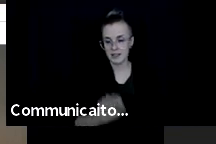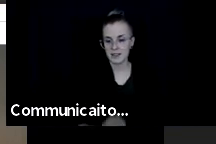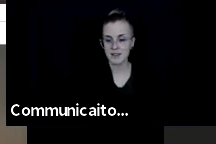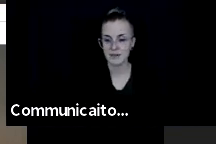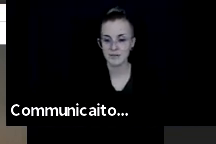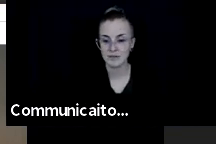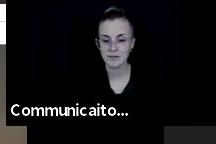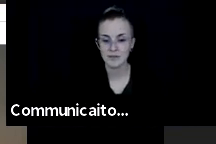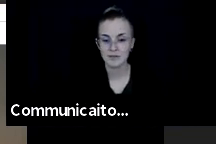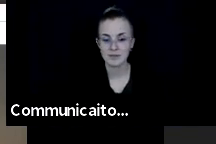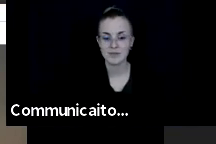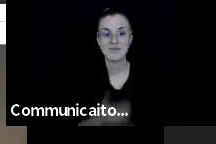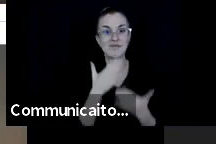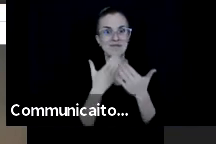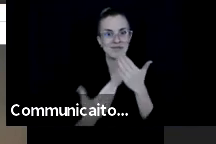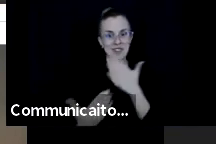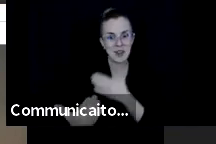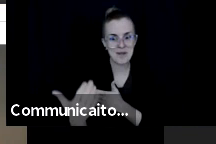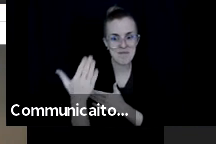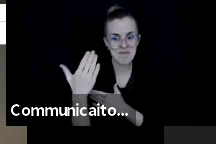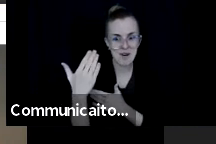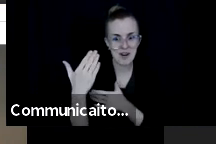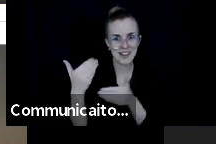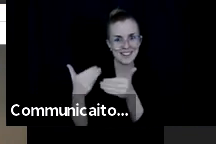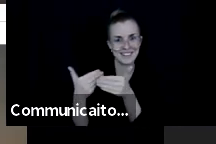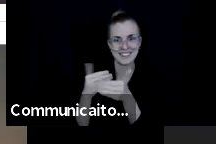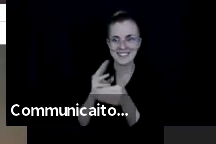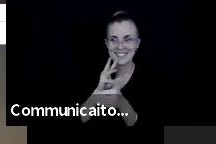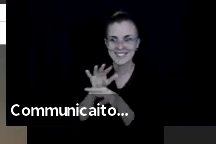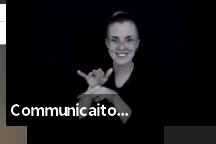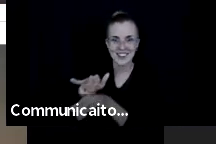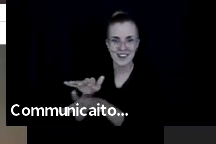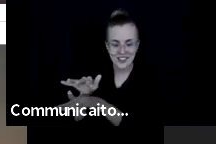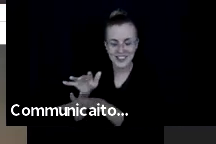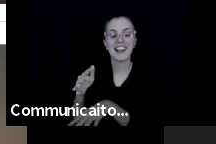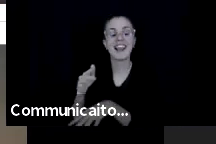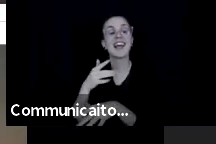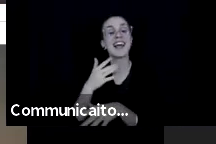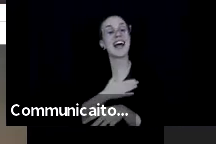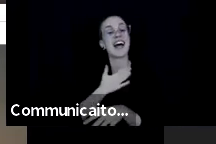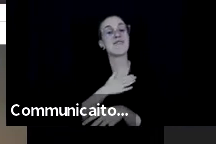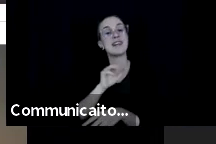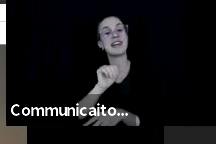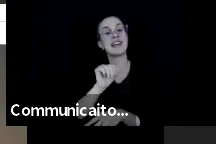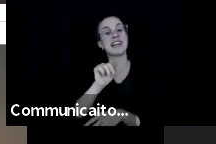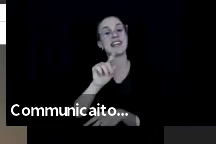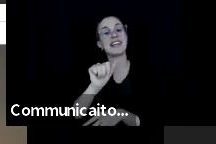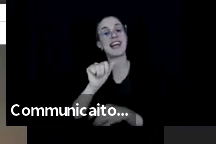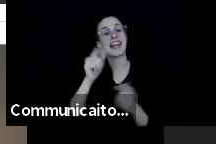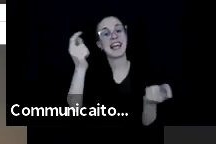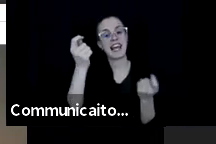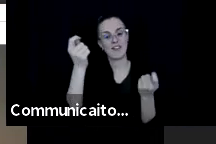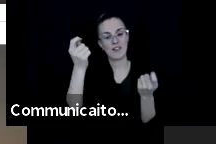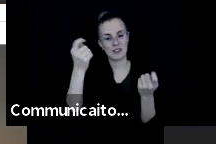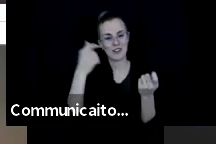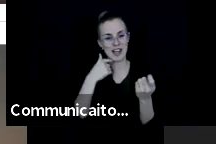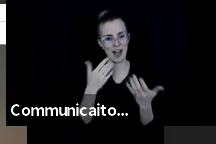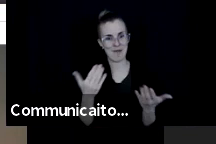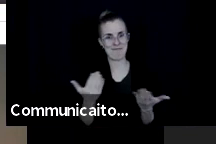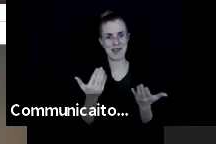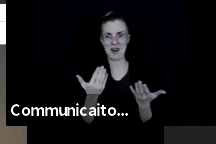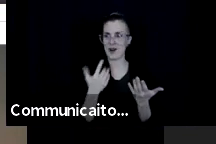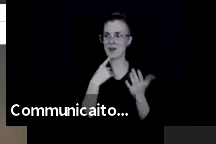Good morning from the Coastal Band and happy ADA anniversary. I'm here to share a powerful example of what a community can do